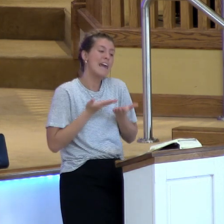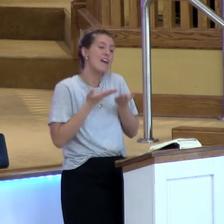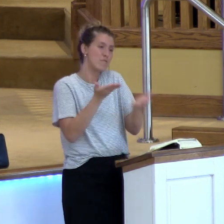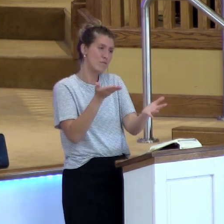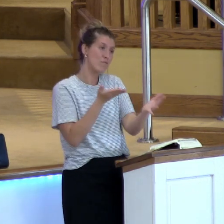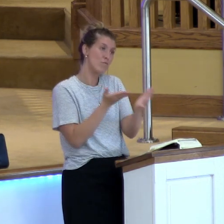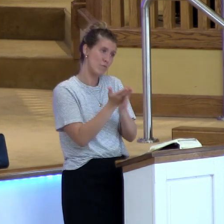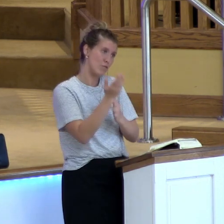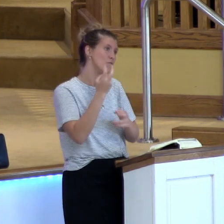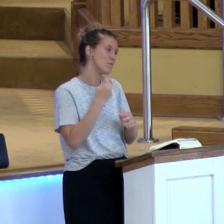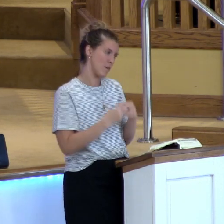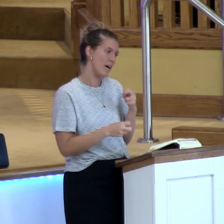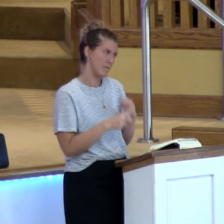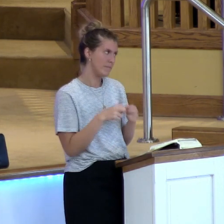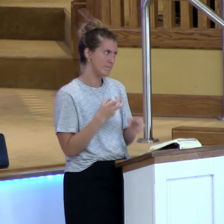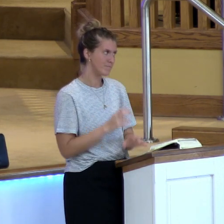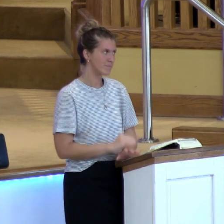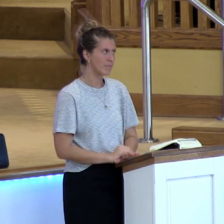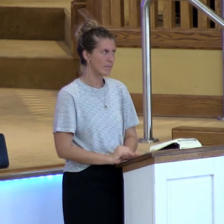tough times.